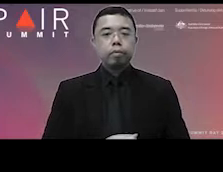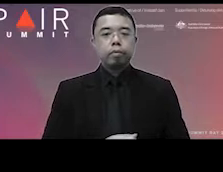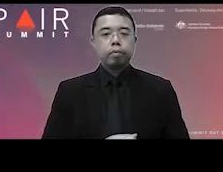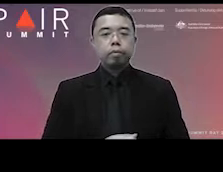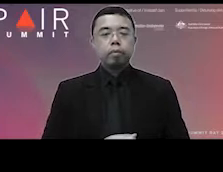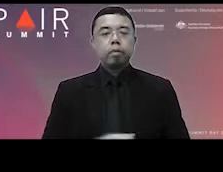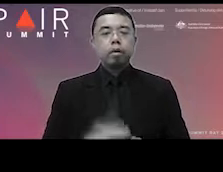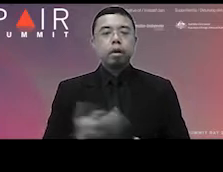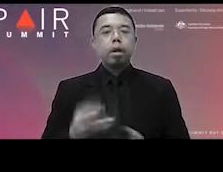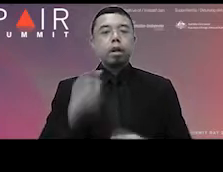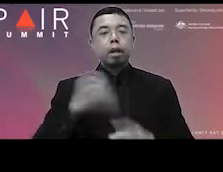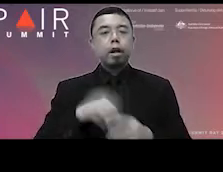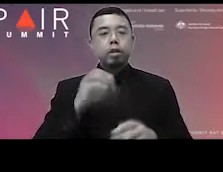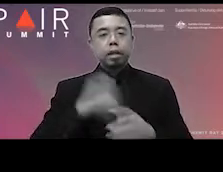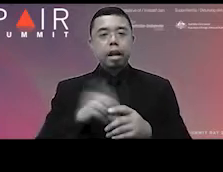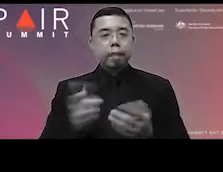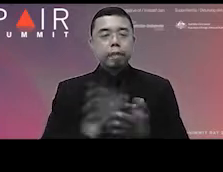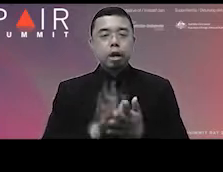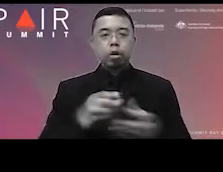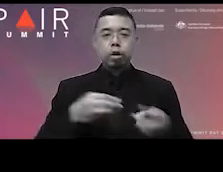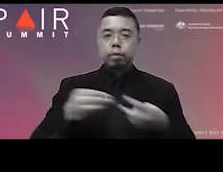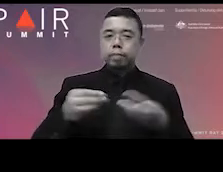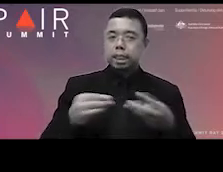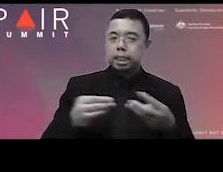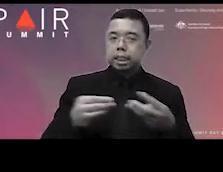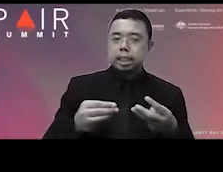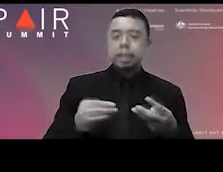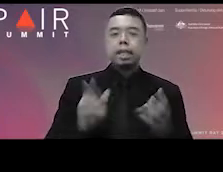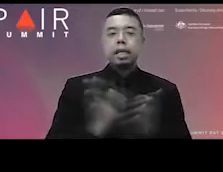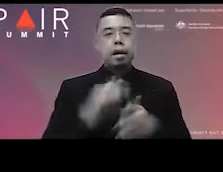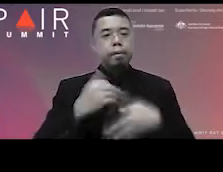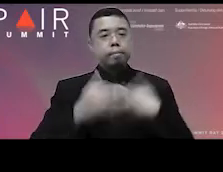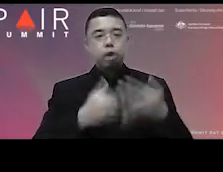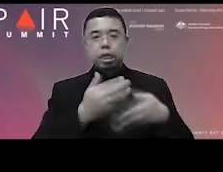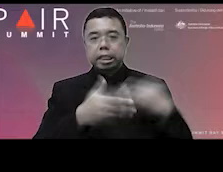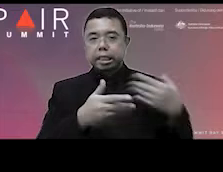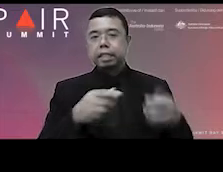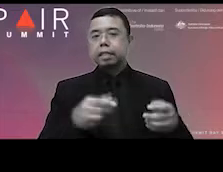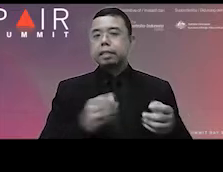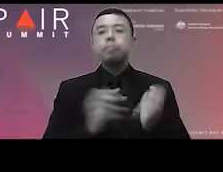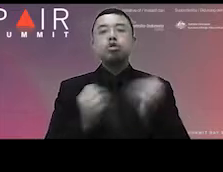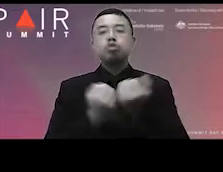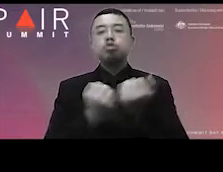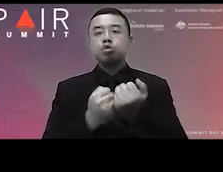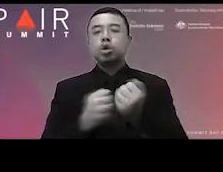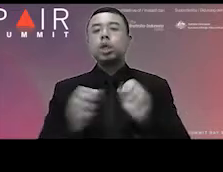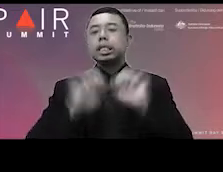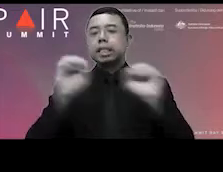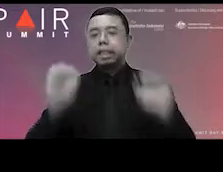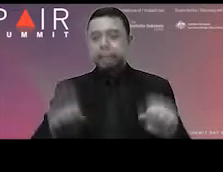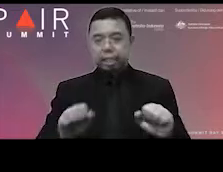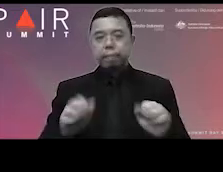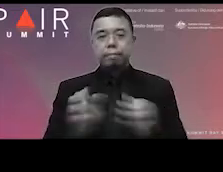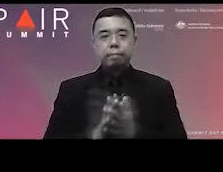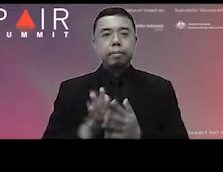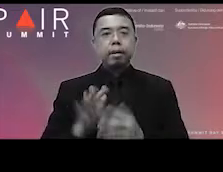process, supporting data, application, and IT infrastructure. So we can see interoperability layers